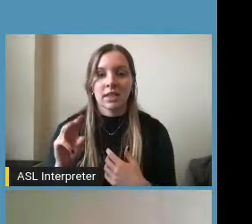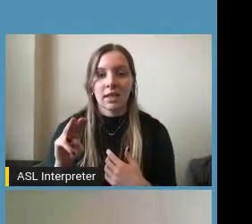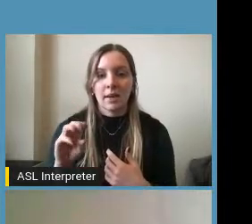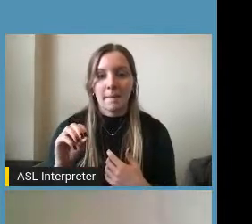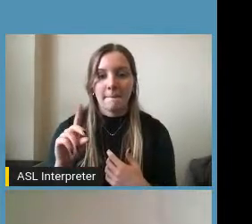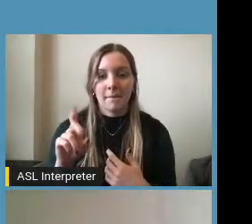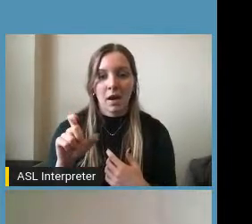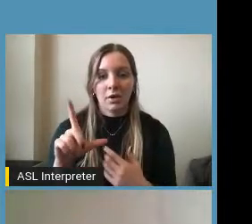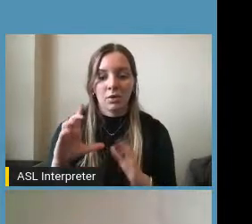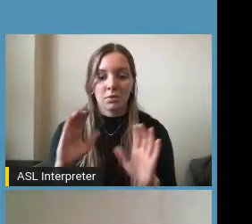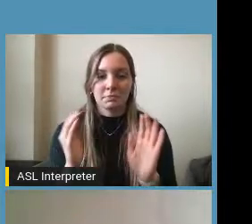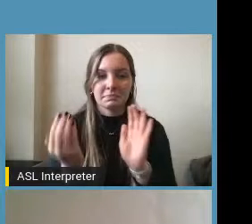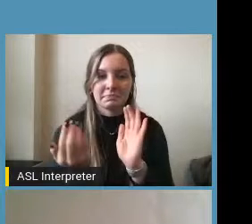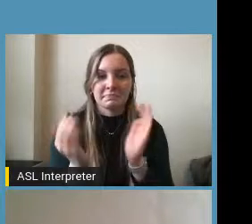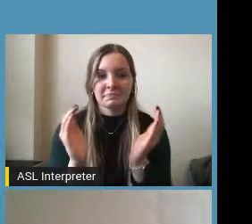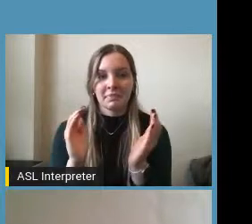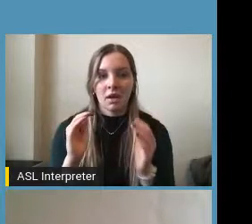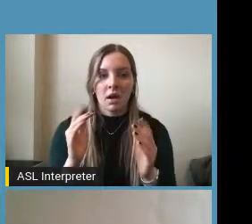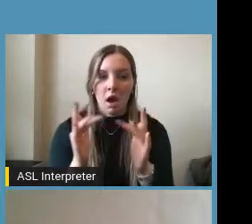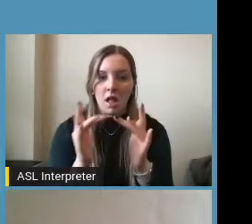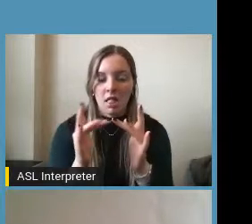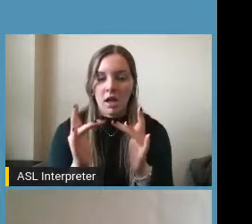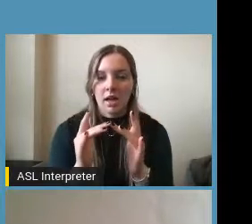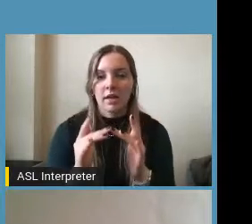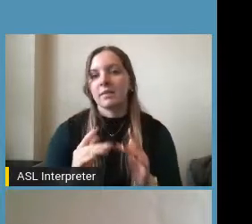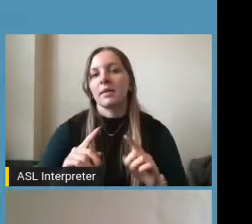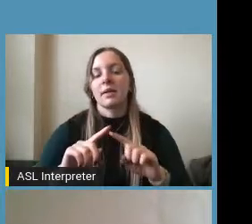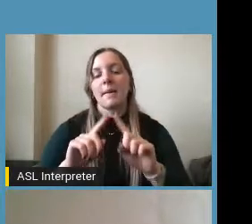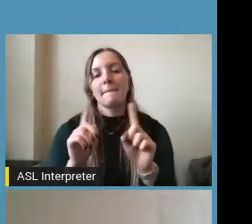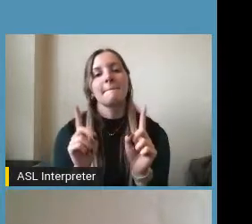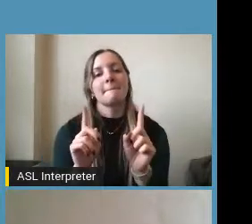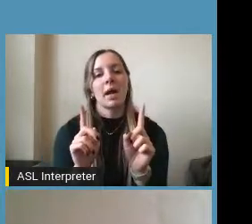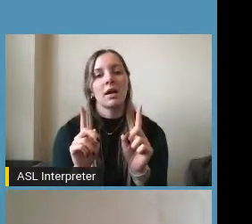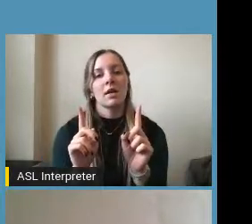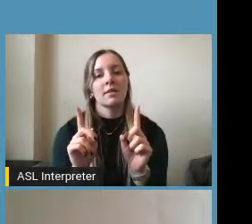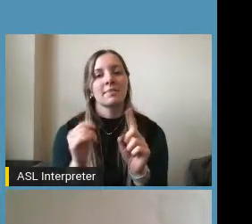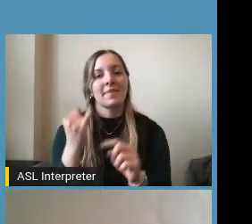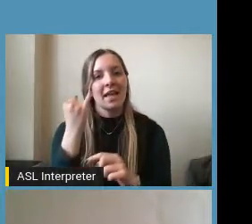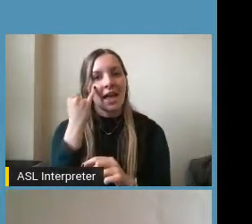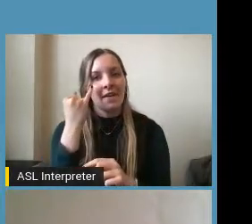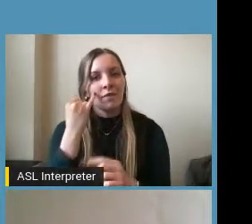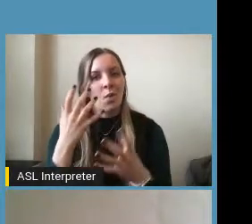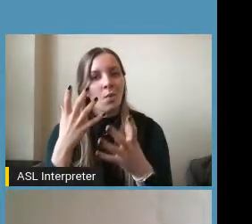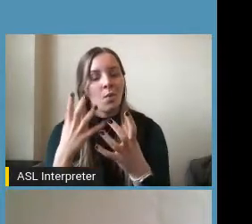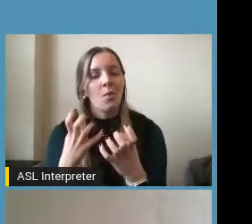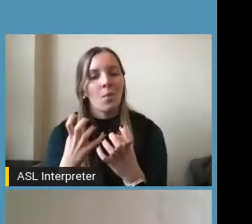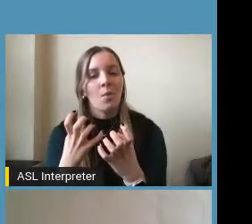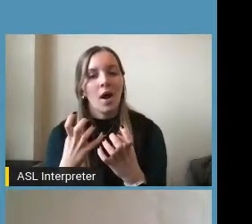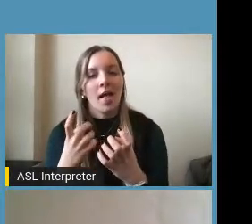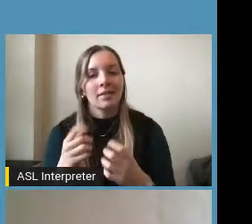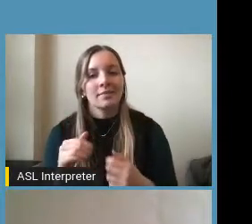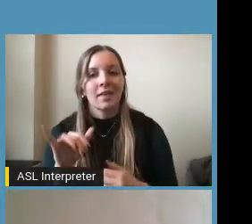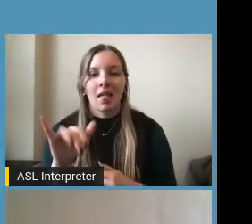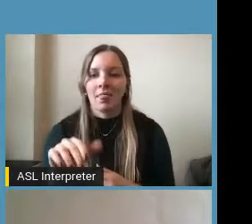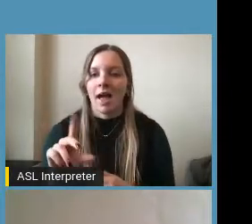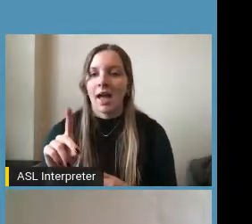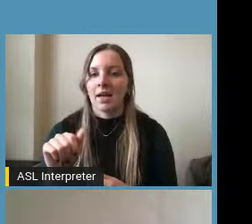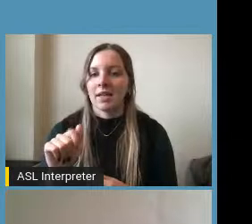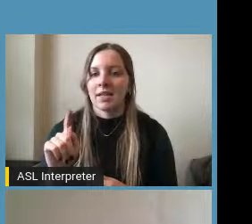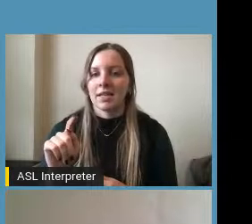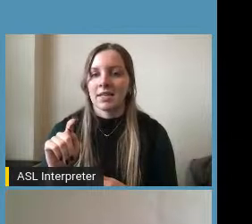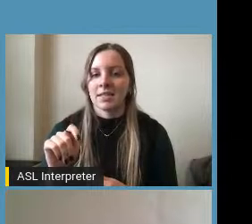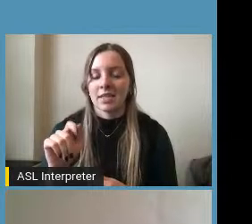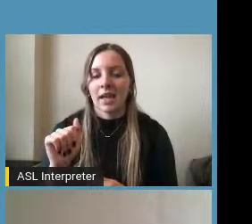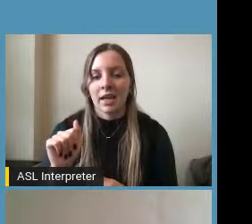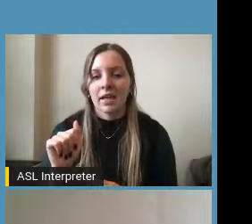if you really want to use the data for tracking change, for conservation activity before